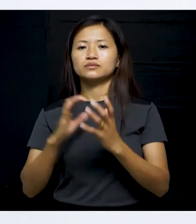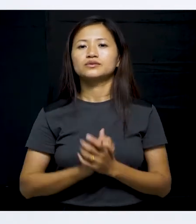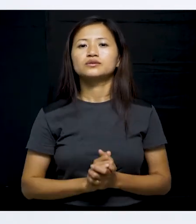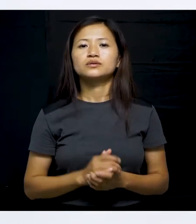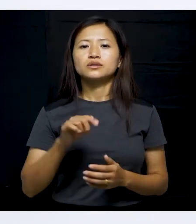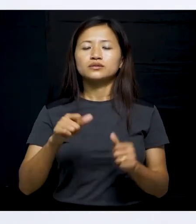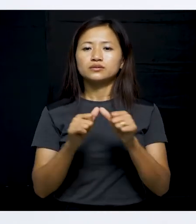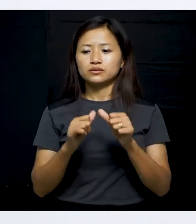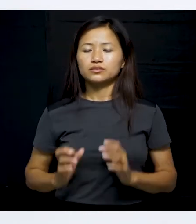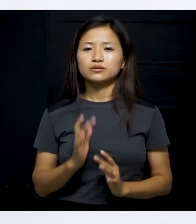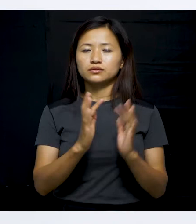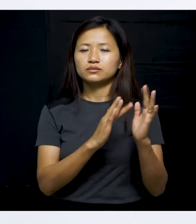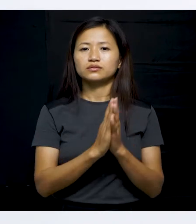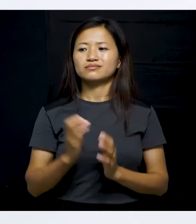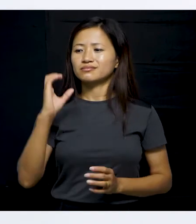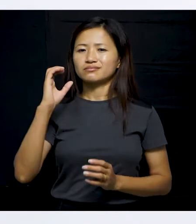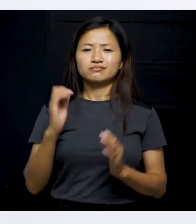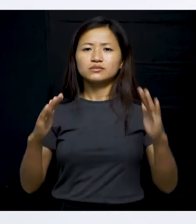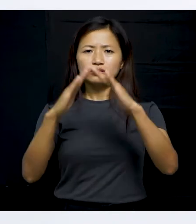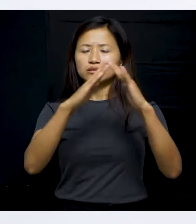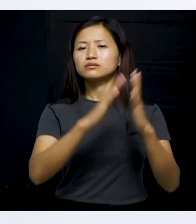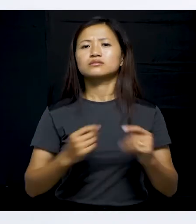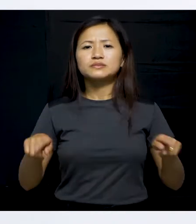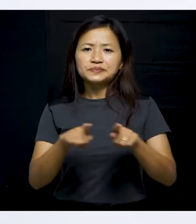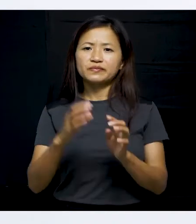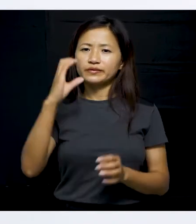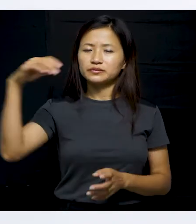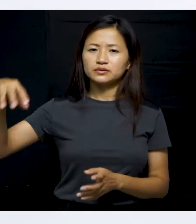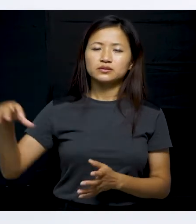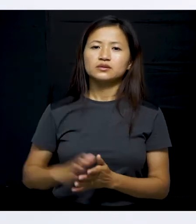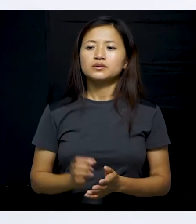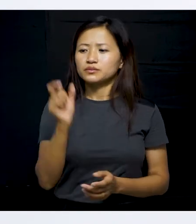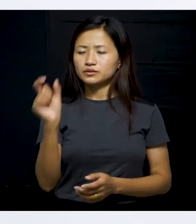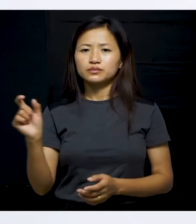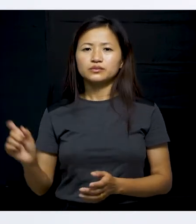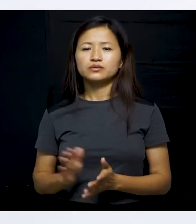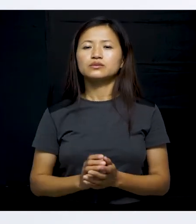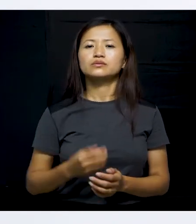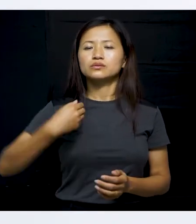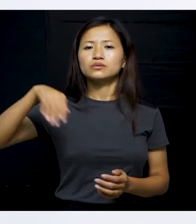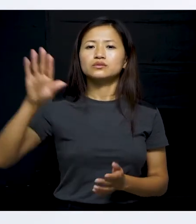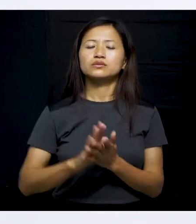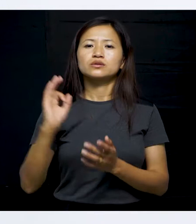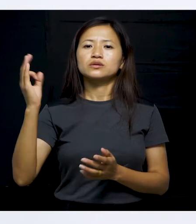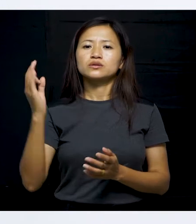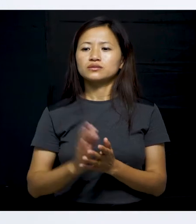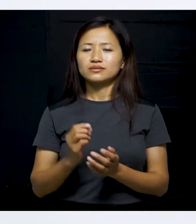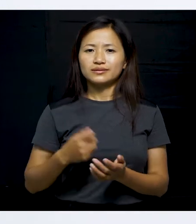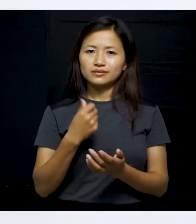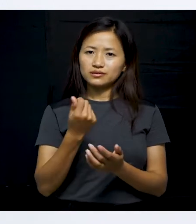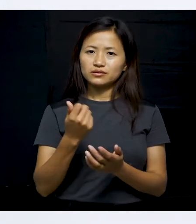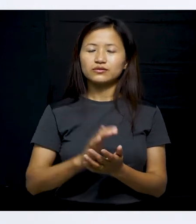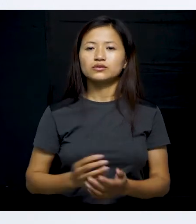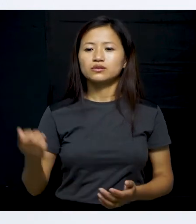agriculturists in the town and cities, but we see more people who used to go to offices, who used to earn for their livelihood